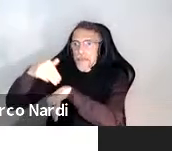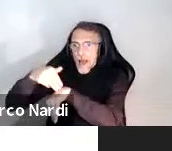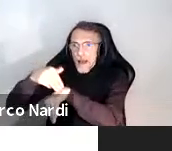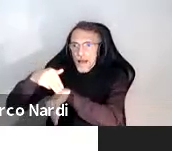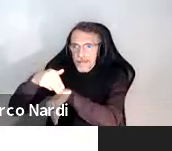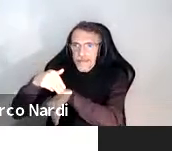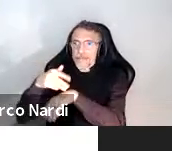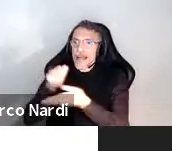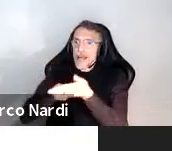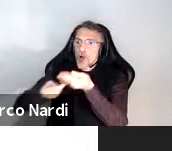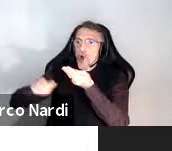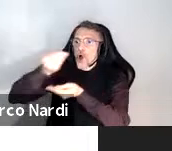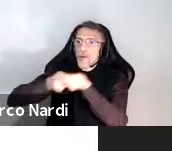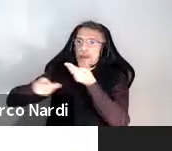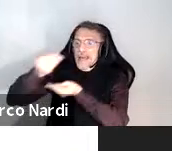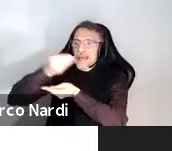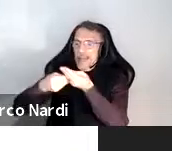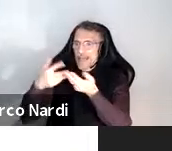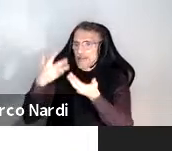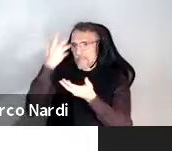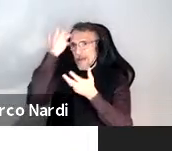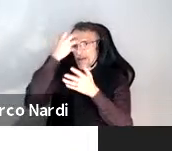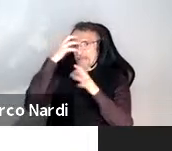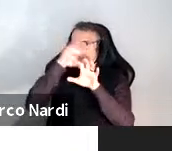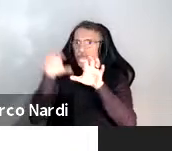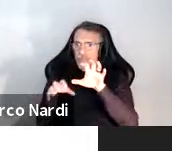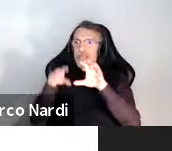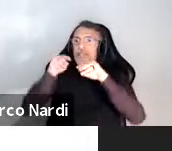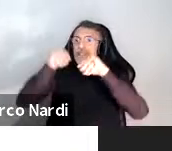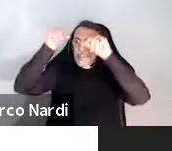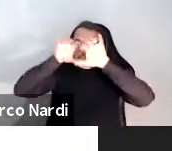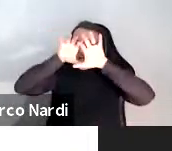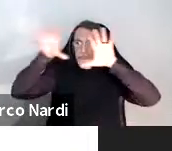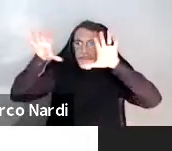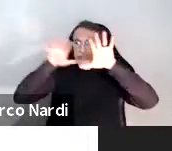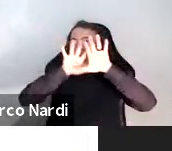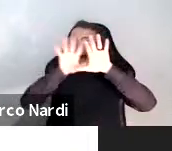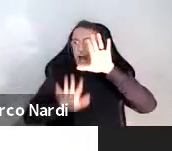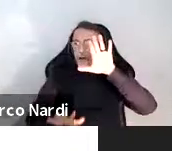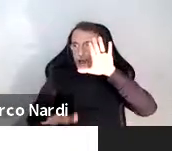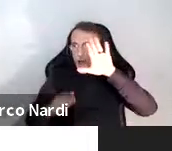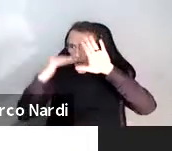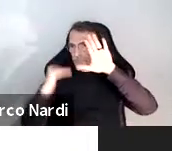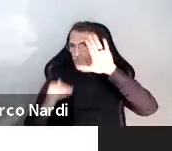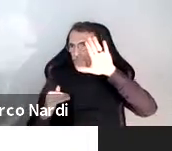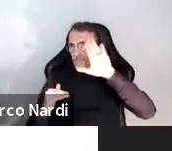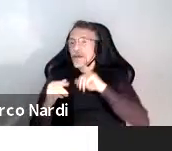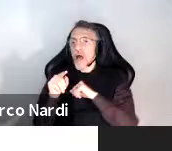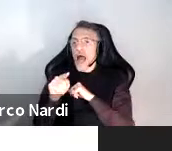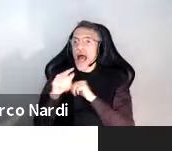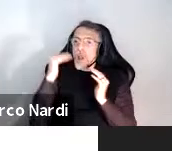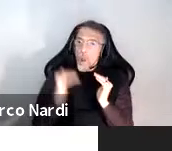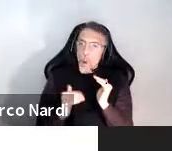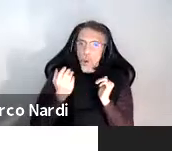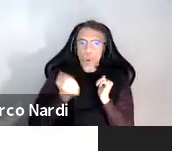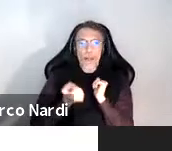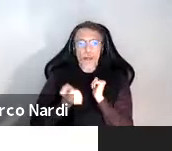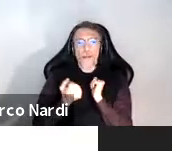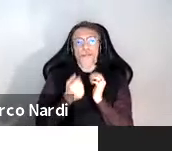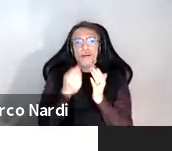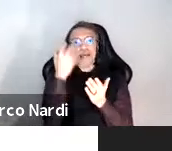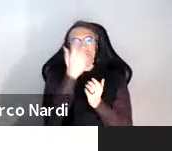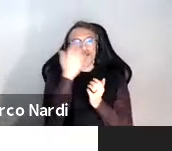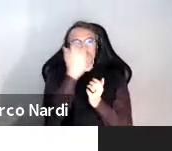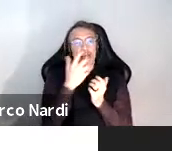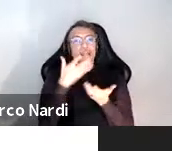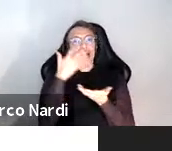of the African countries of Sub-Saharan Africa in particular, as well as low income countries, and then describe the channels